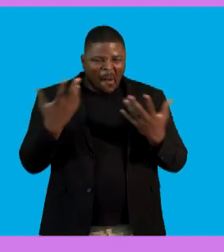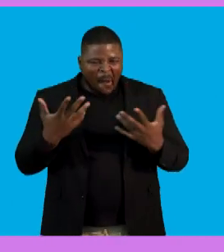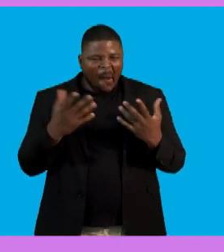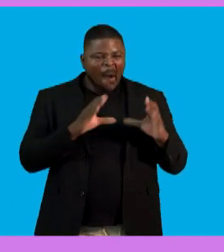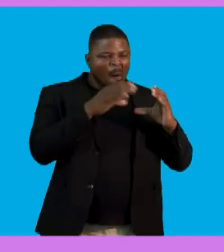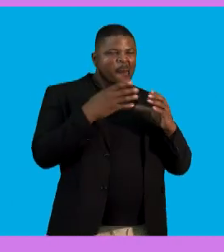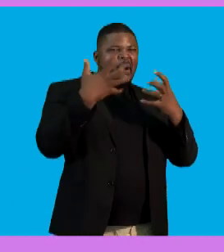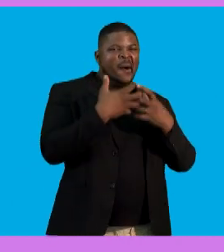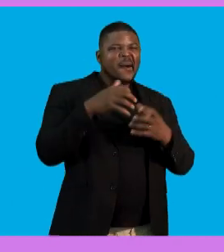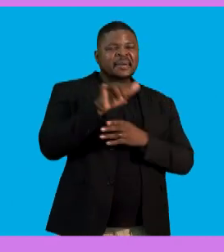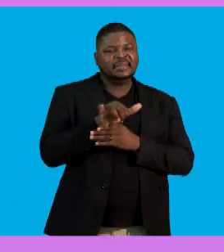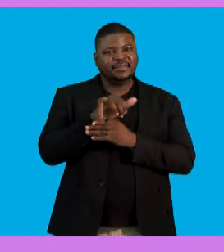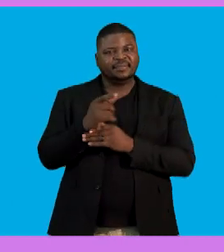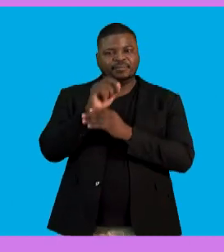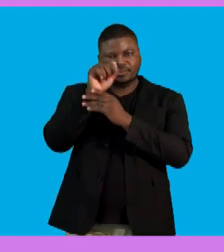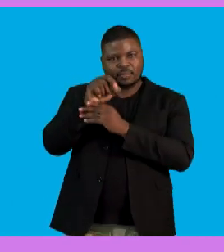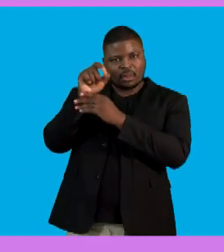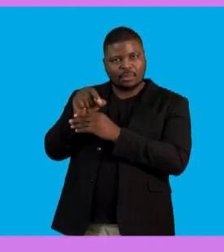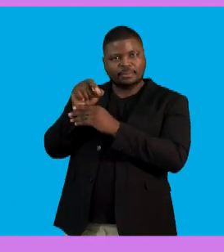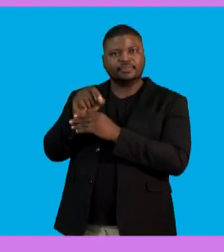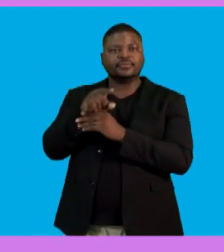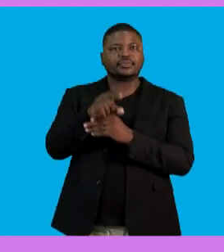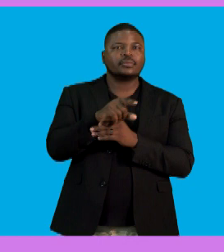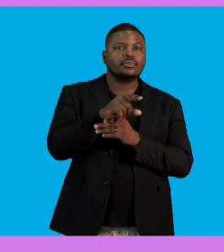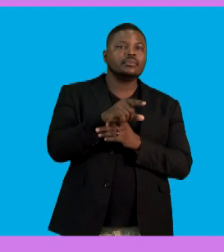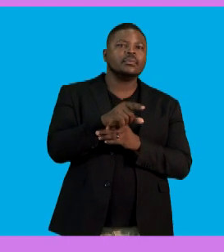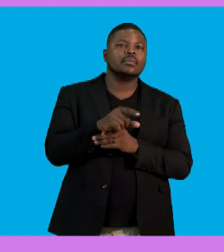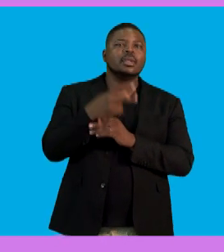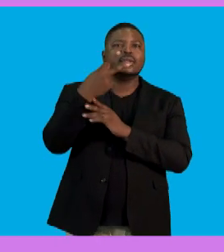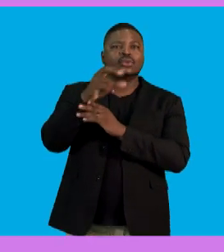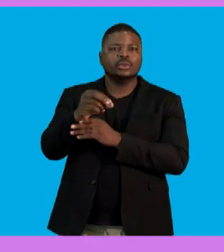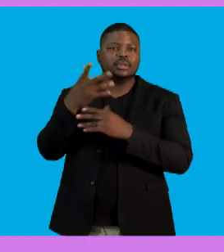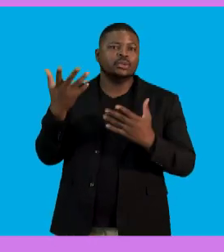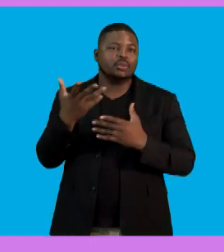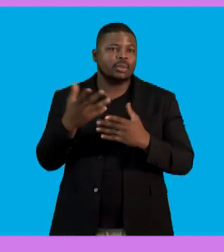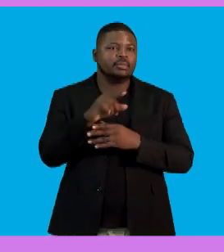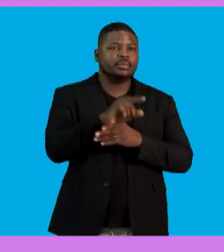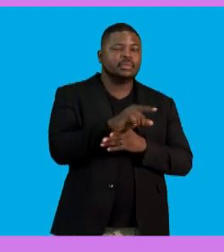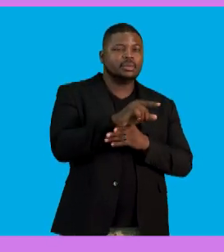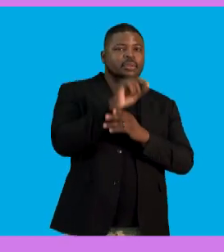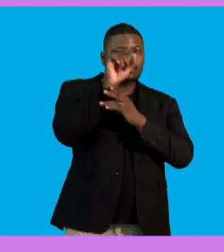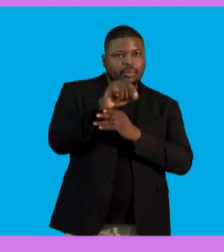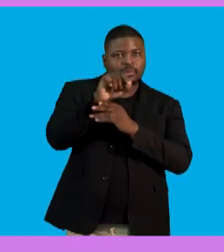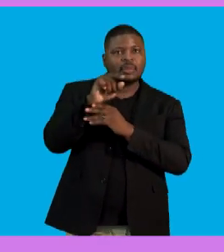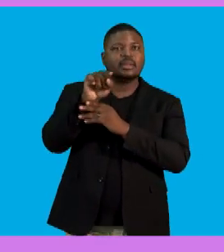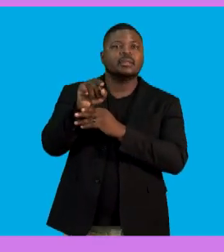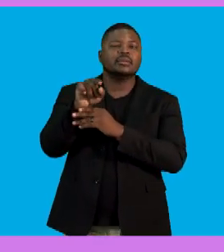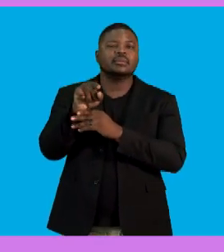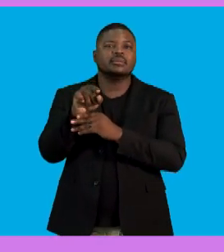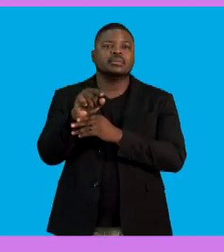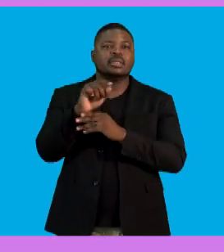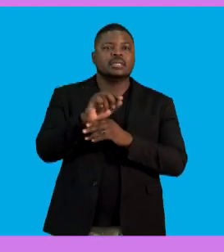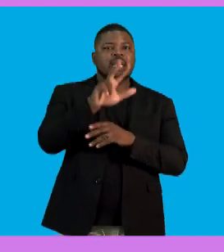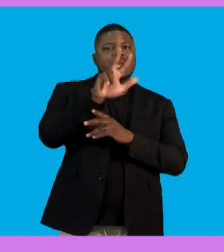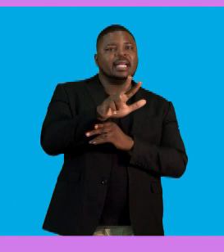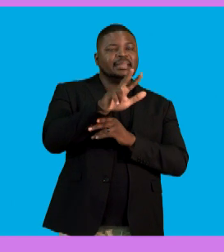the last one has a 30. The 25 here will fit in there. The 20 here fits in